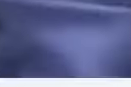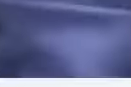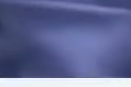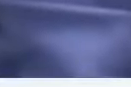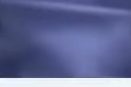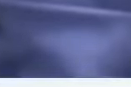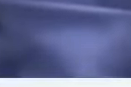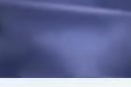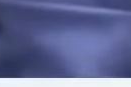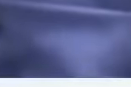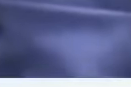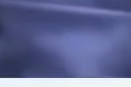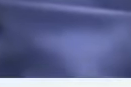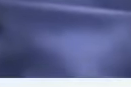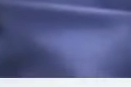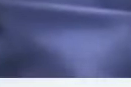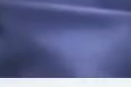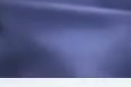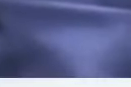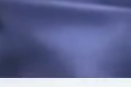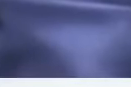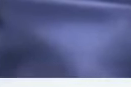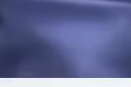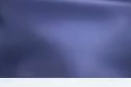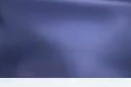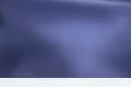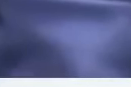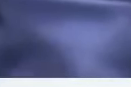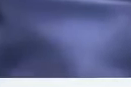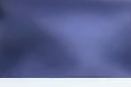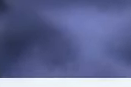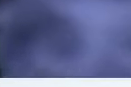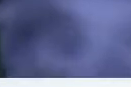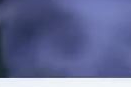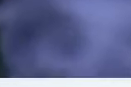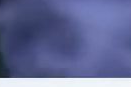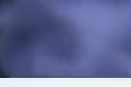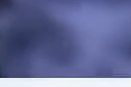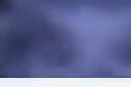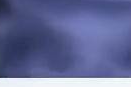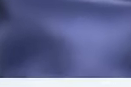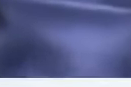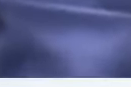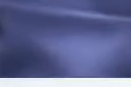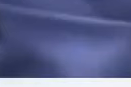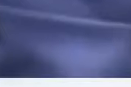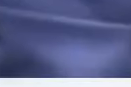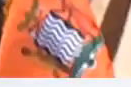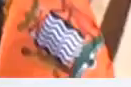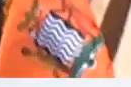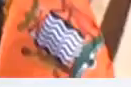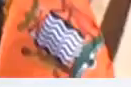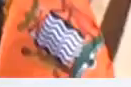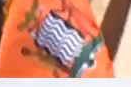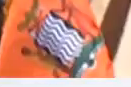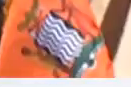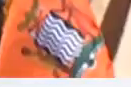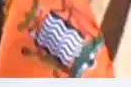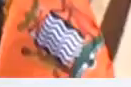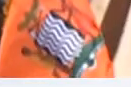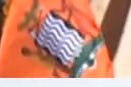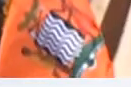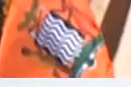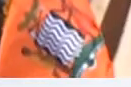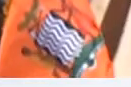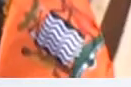has also posed challenges in the water supply and sanitation sector. The low water levels have negatively affected most of